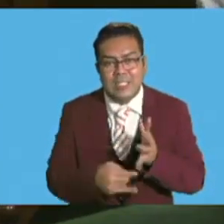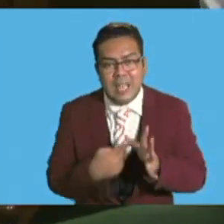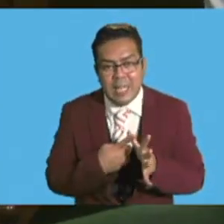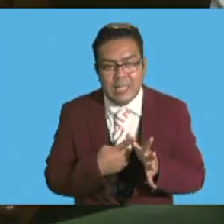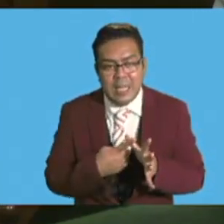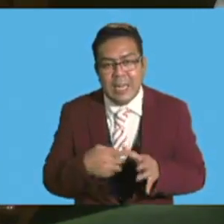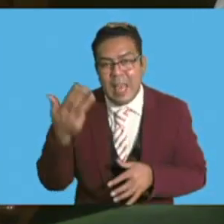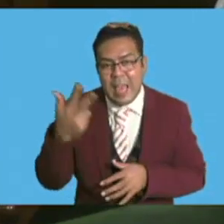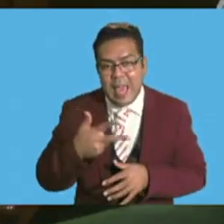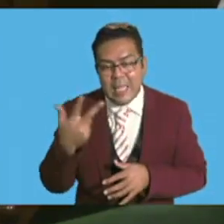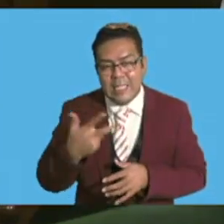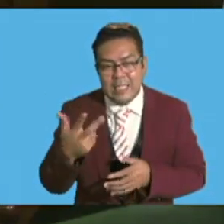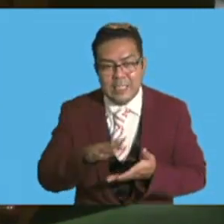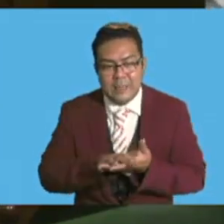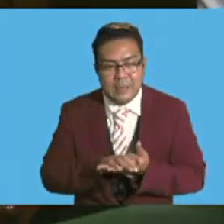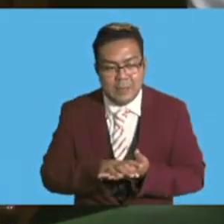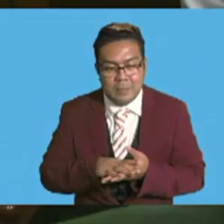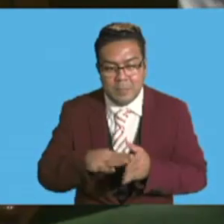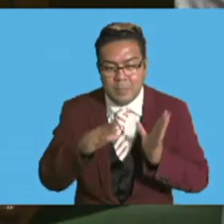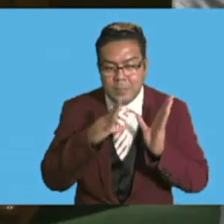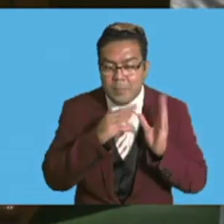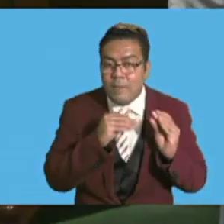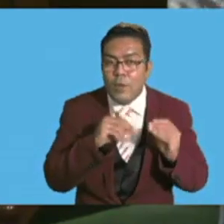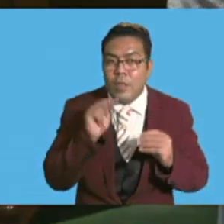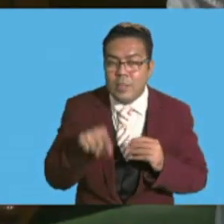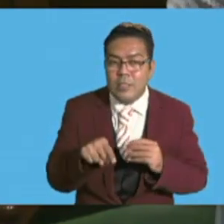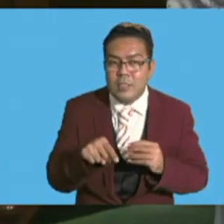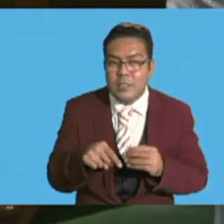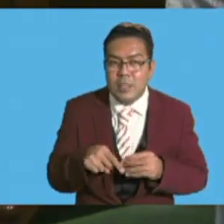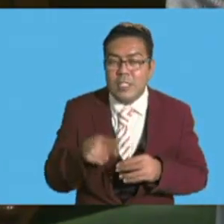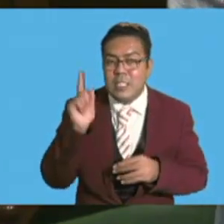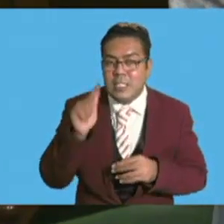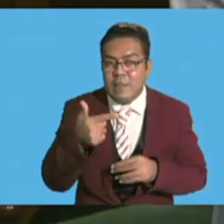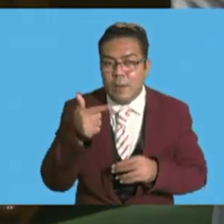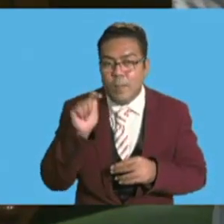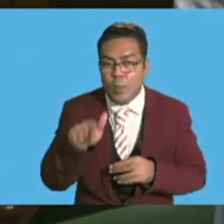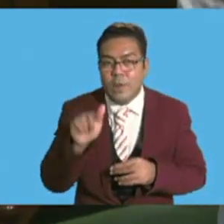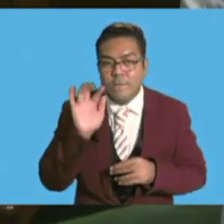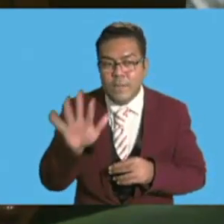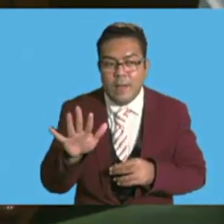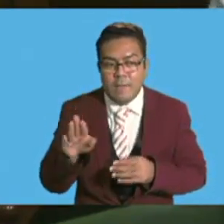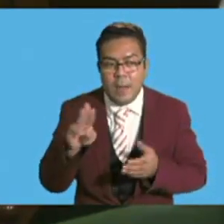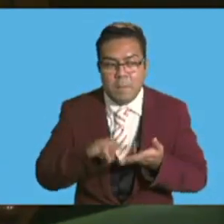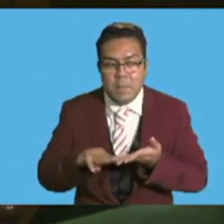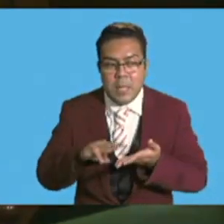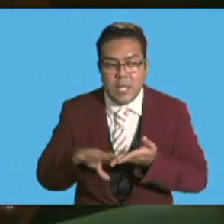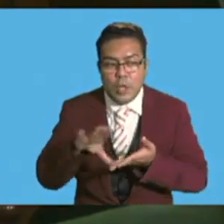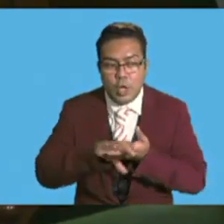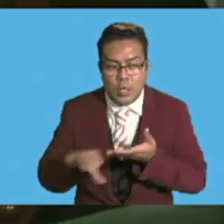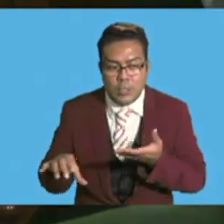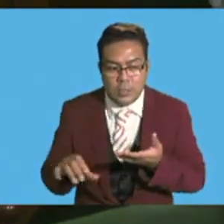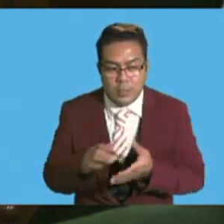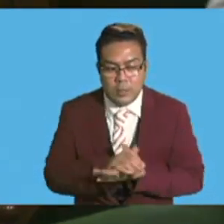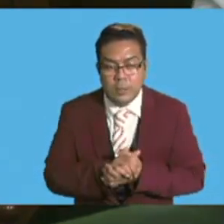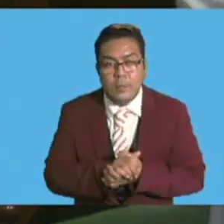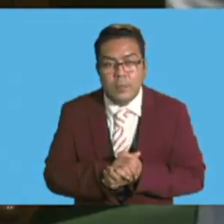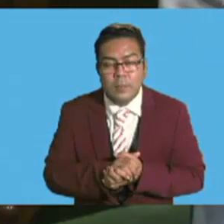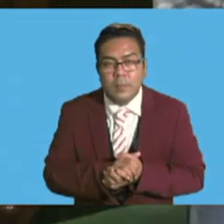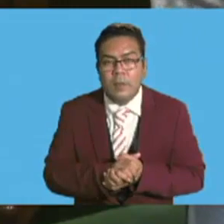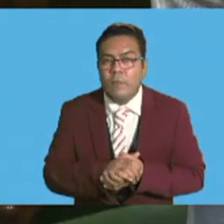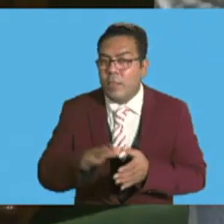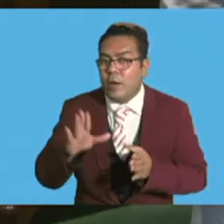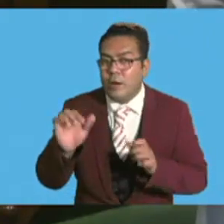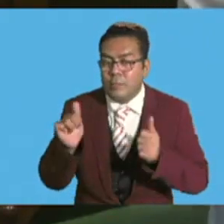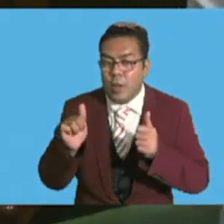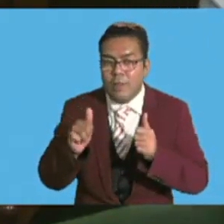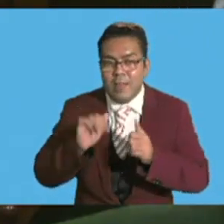18-bed capacity, and to this, government has set aside $7.5 million for the completion of the last phase of this project. Honourable Speaker,